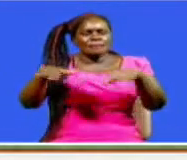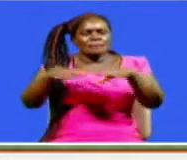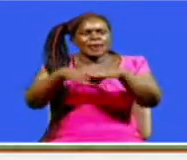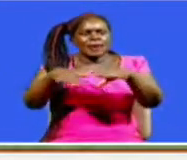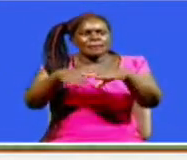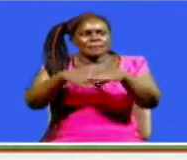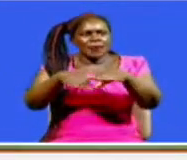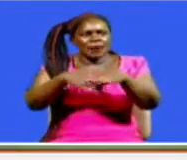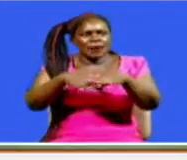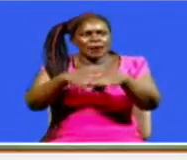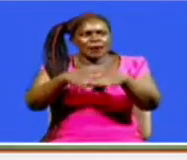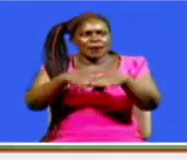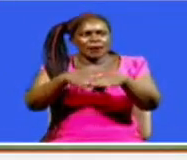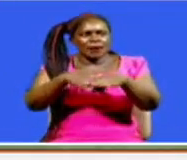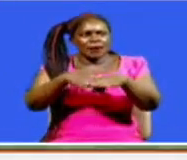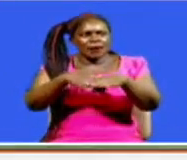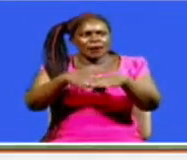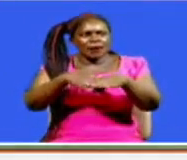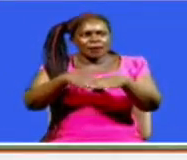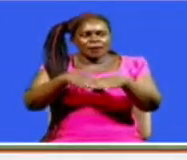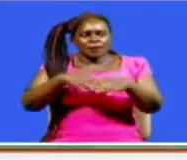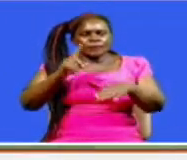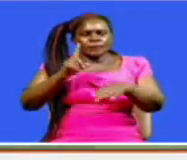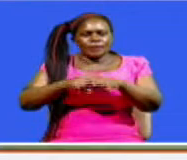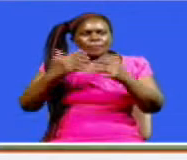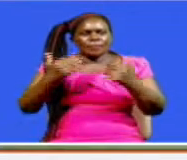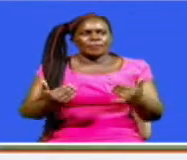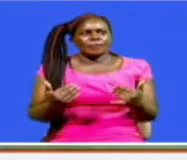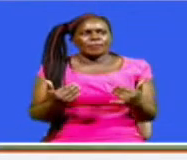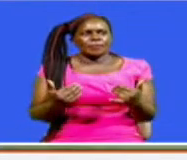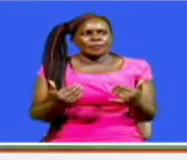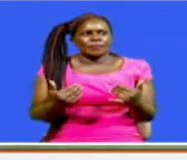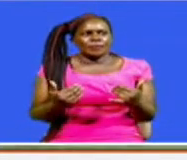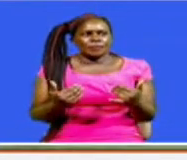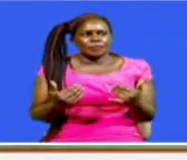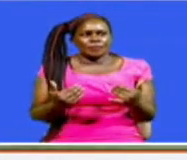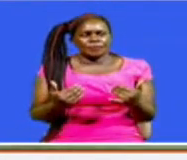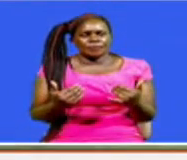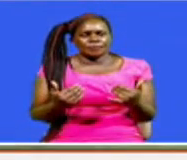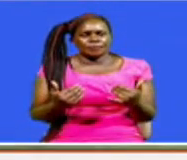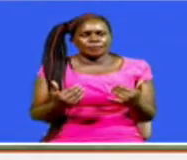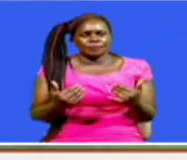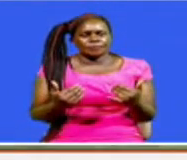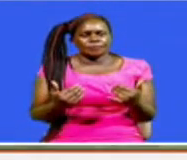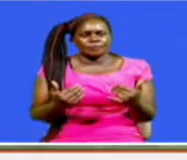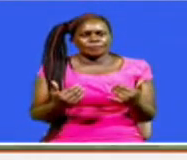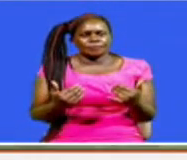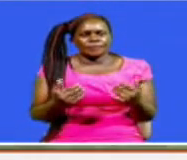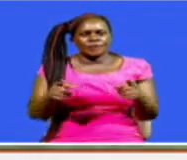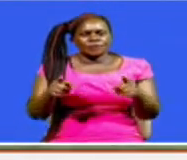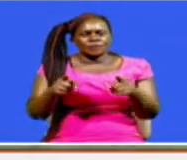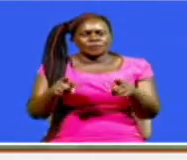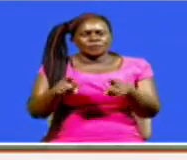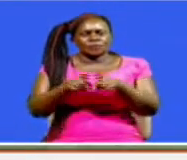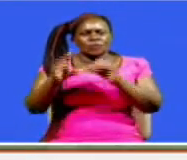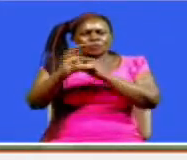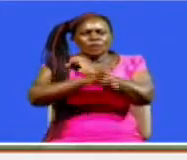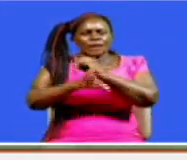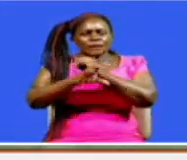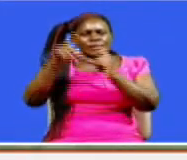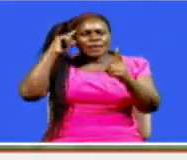of processes and strategizing towards a certain plan. So our plan at the moment currently is